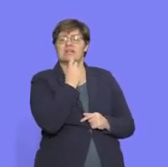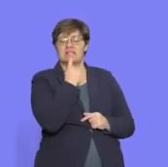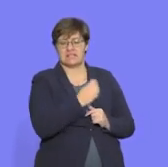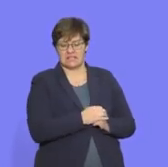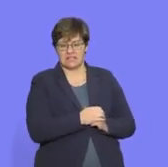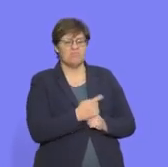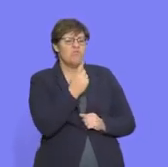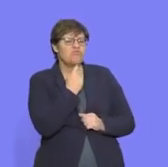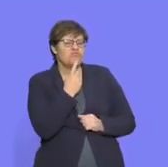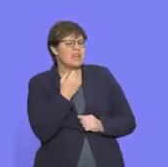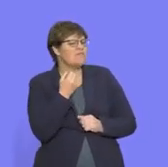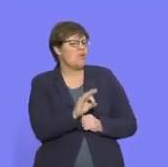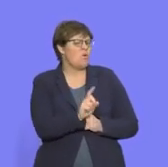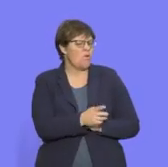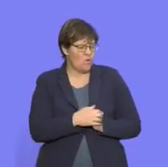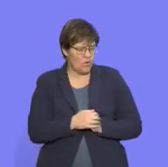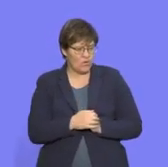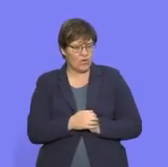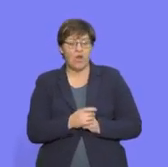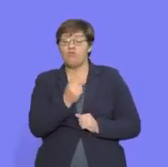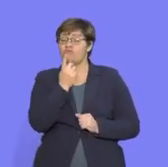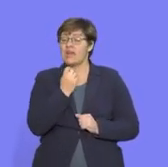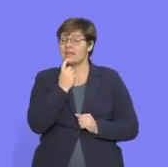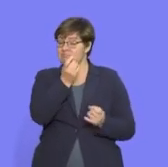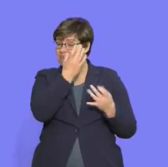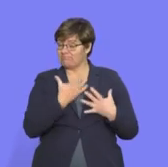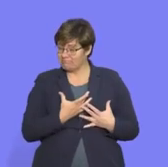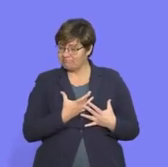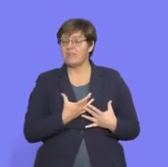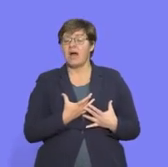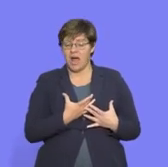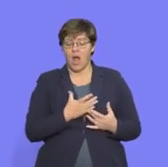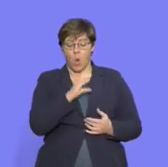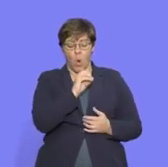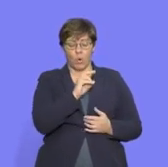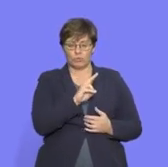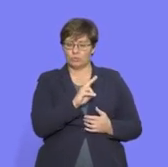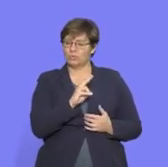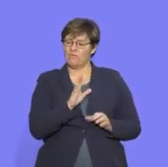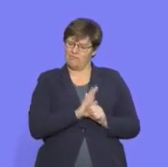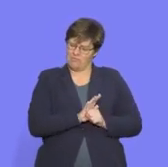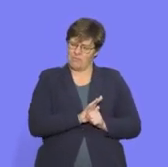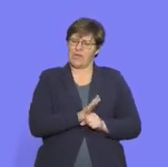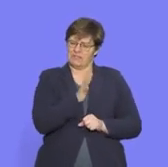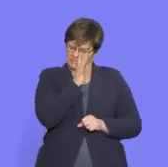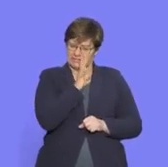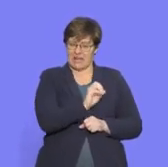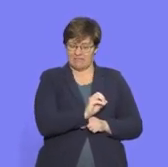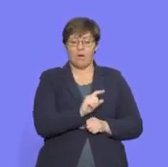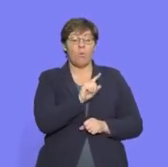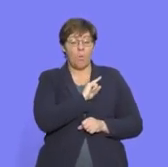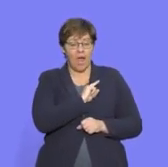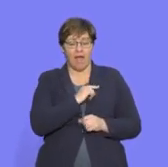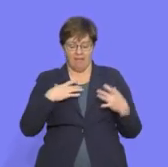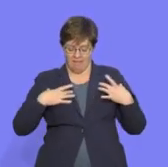red. And what does red tell us? Red tells us that it's oxygenated blood. What do we mean